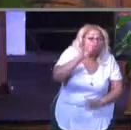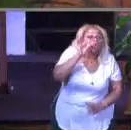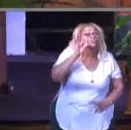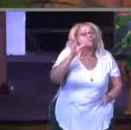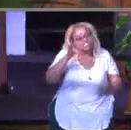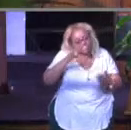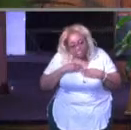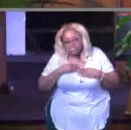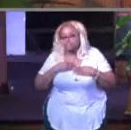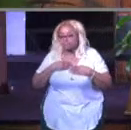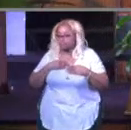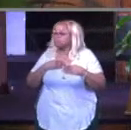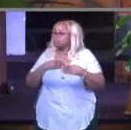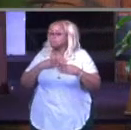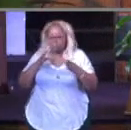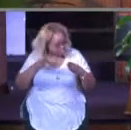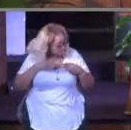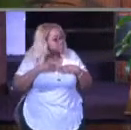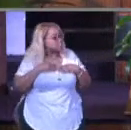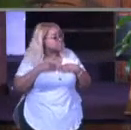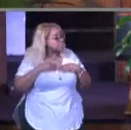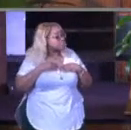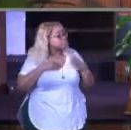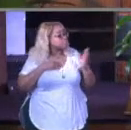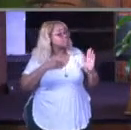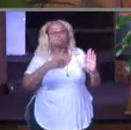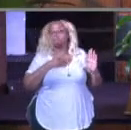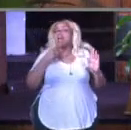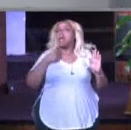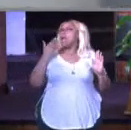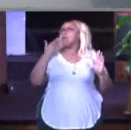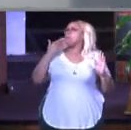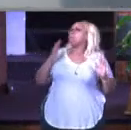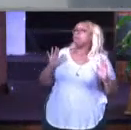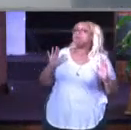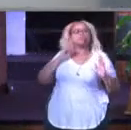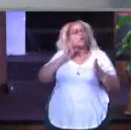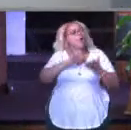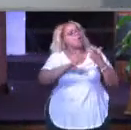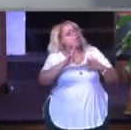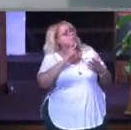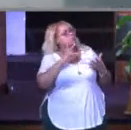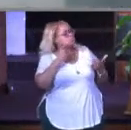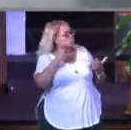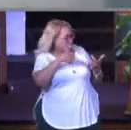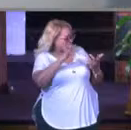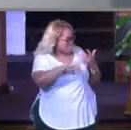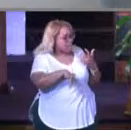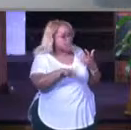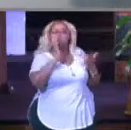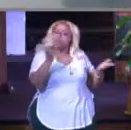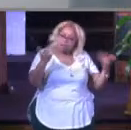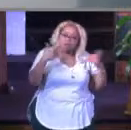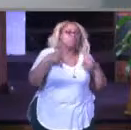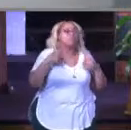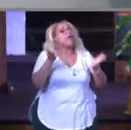Ghost? Receive. Receive. You say, I don't even know what the Holy Ghost is. Well,